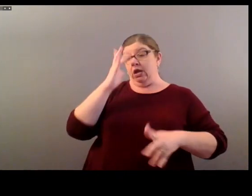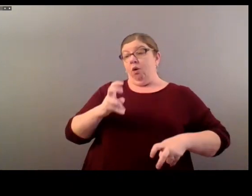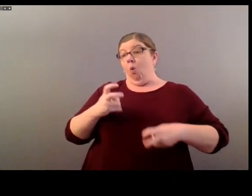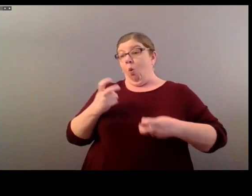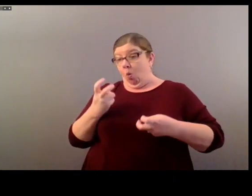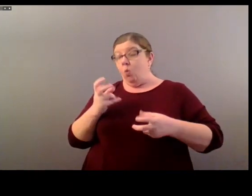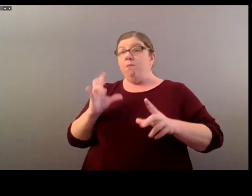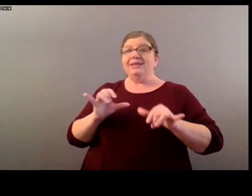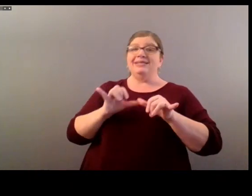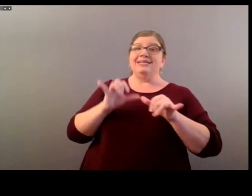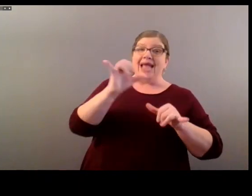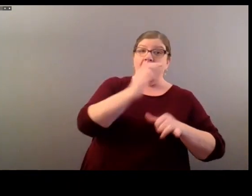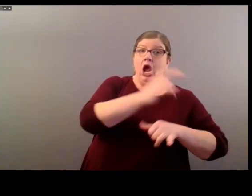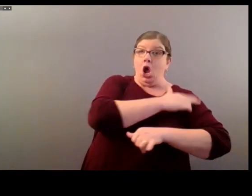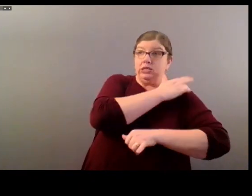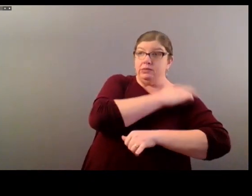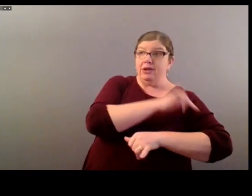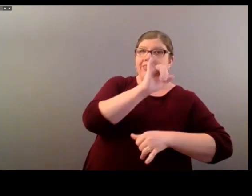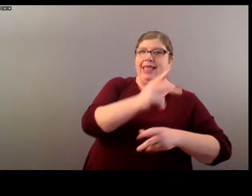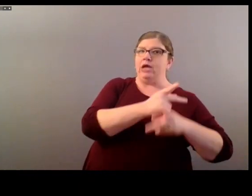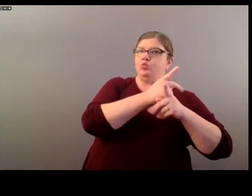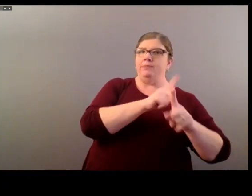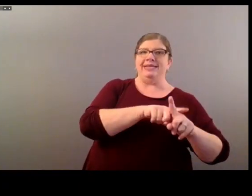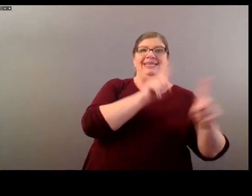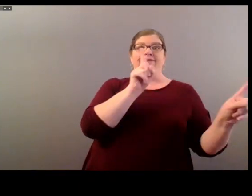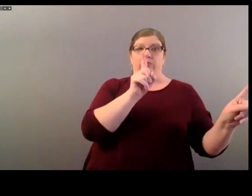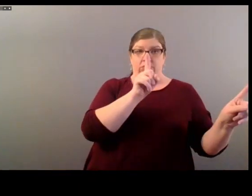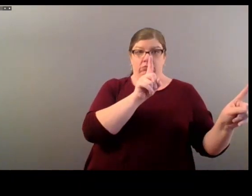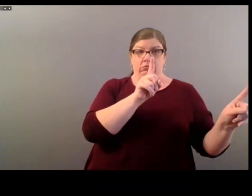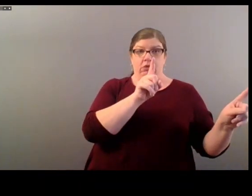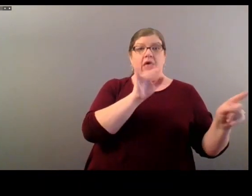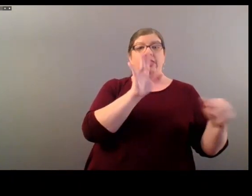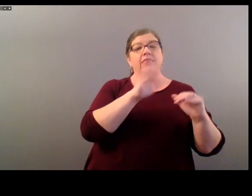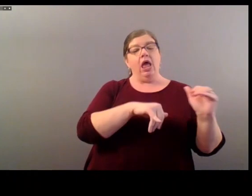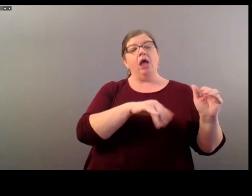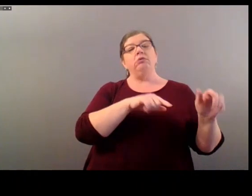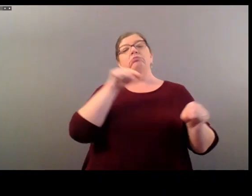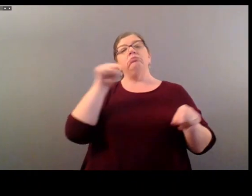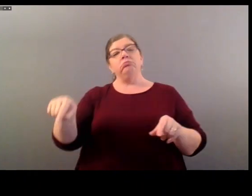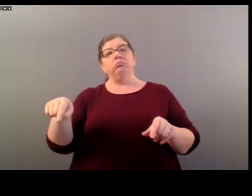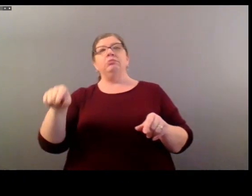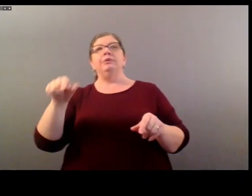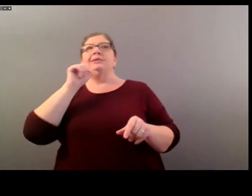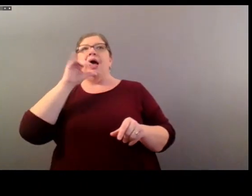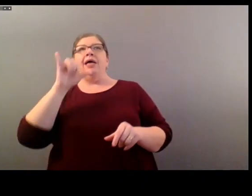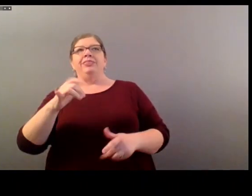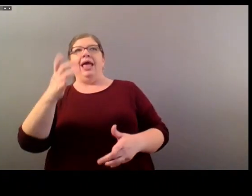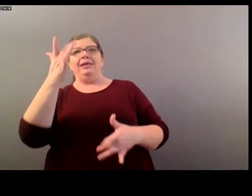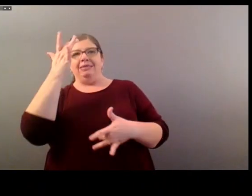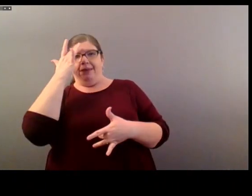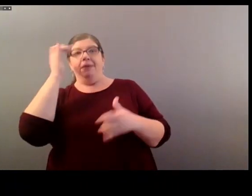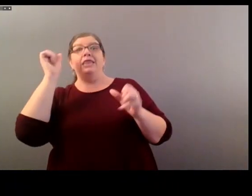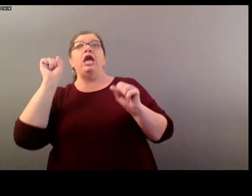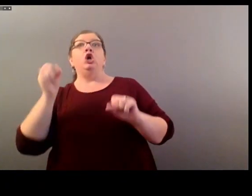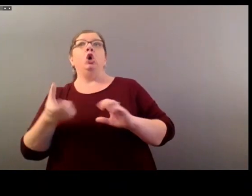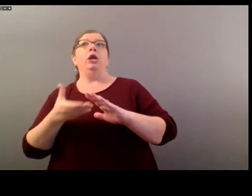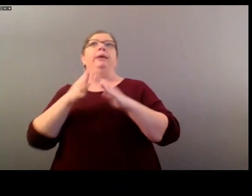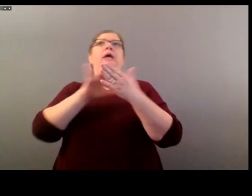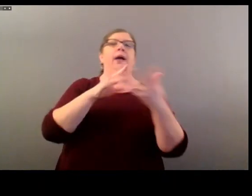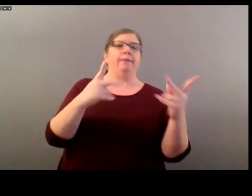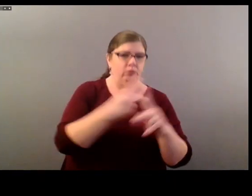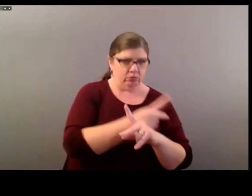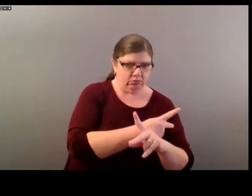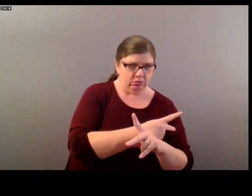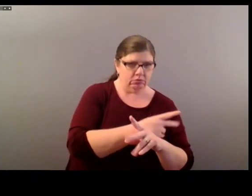the hospital, the treatment is different from when they are not quite as sick, but they could become sicker.